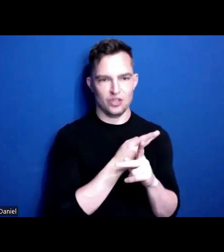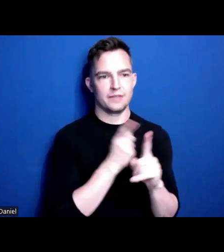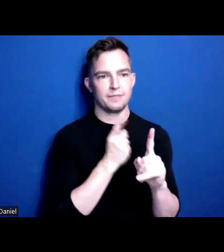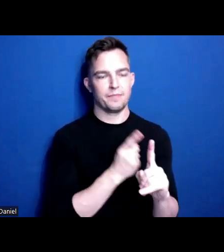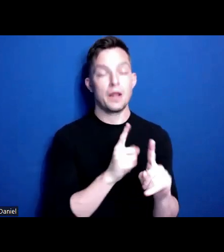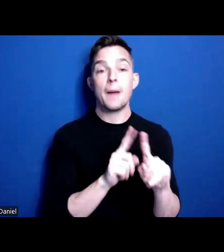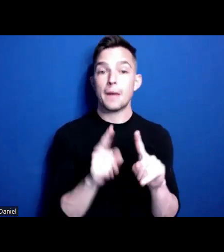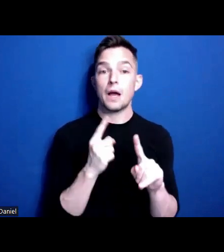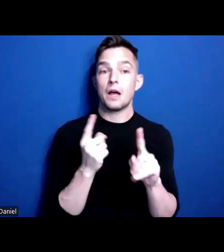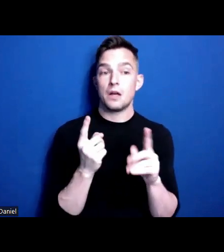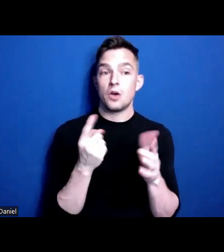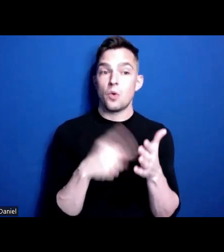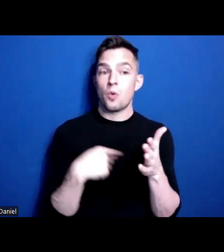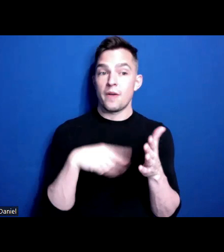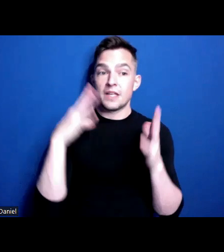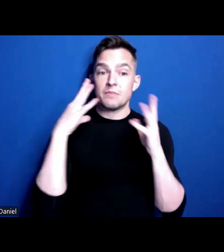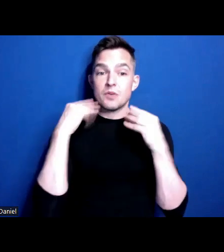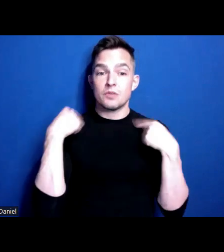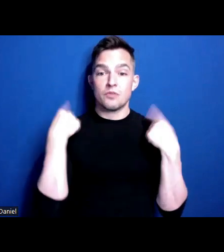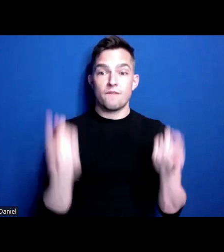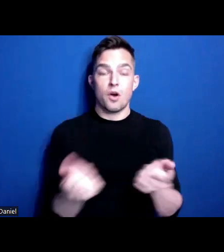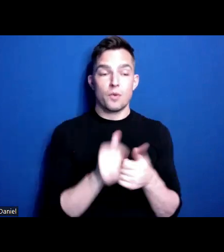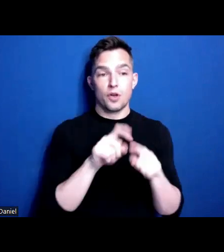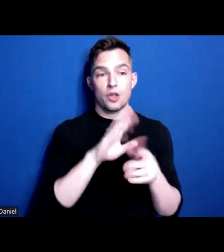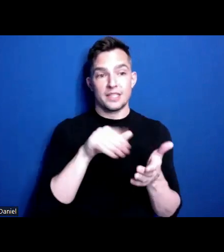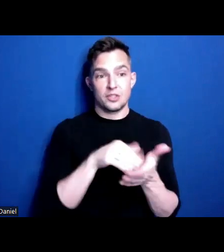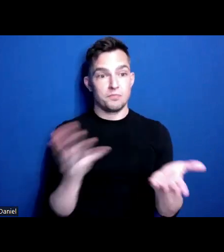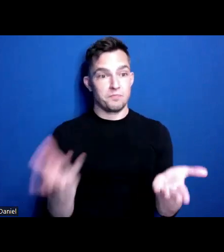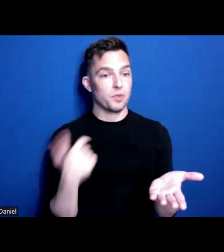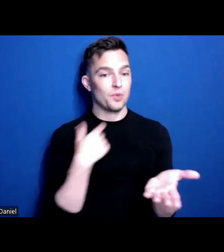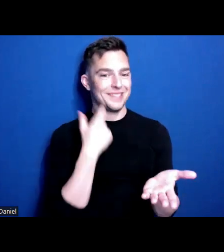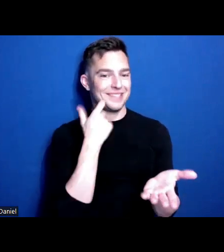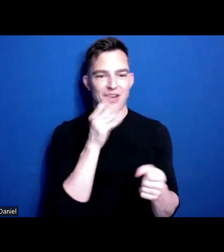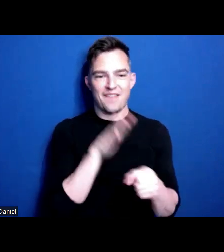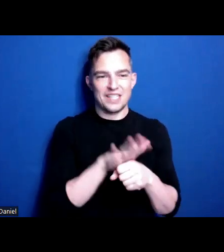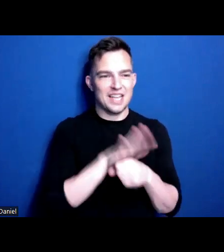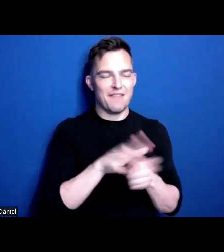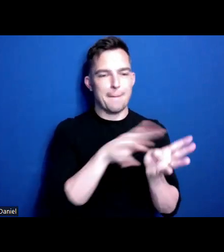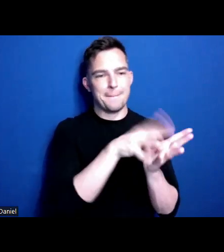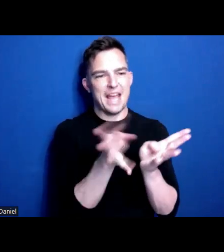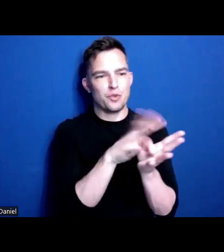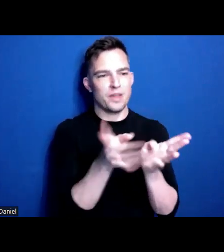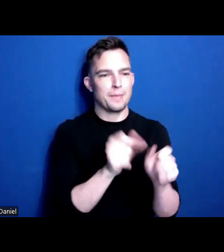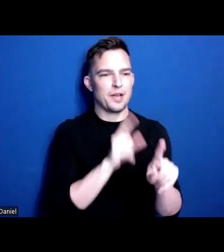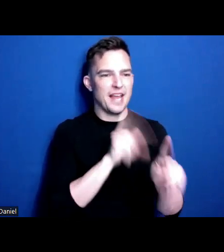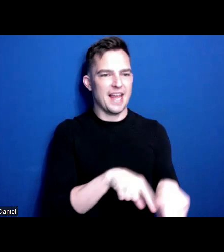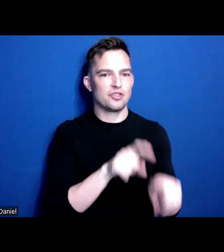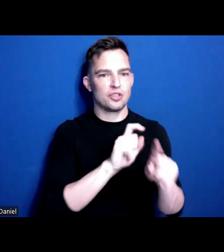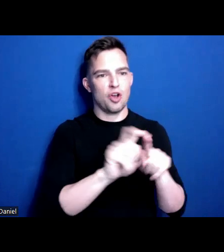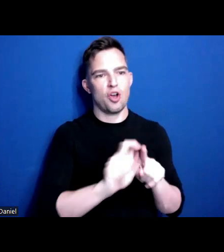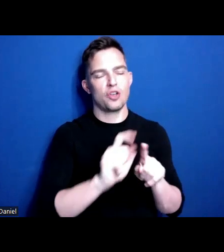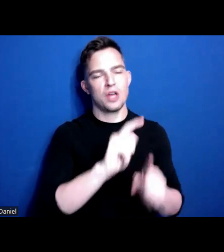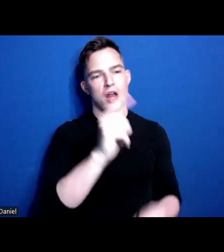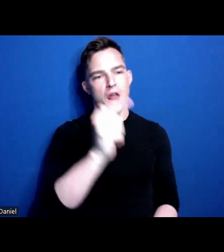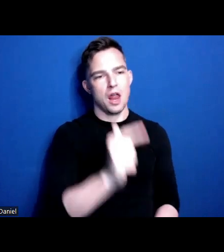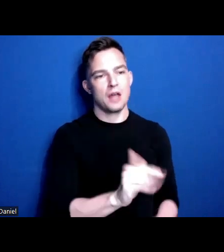However, what we've experienced with our call centers is that we just don't have enough bandwidth to answer the calls. So the